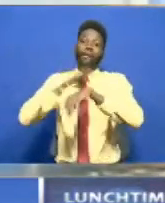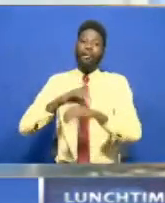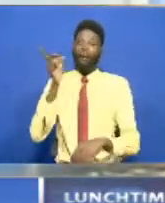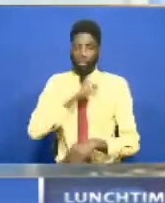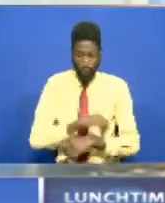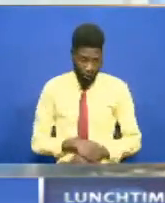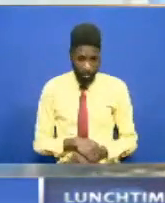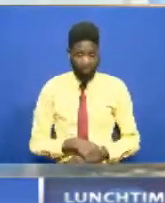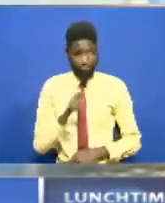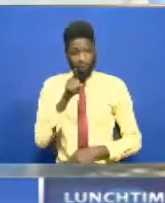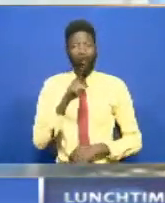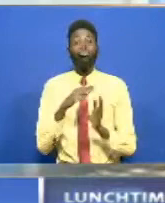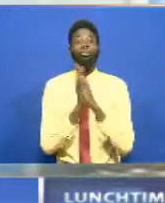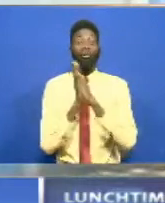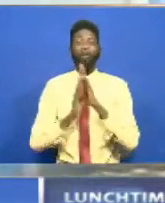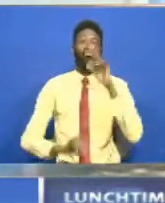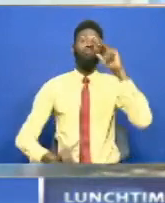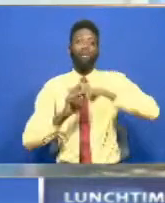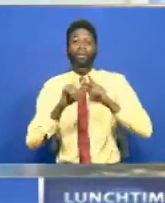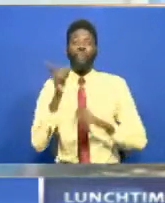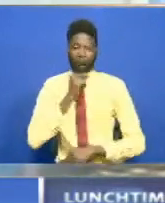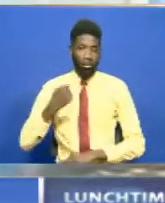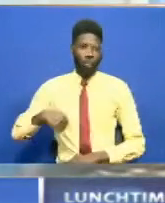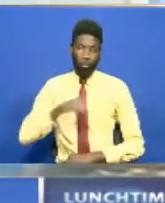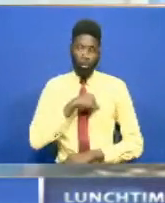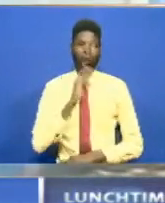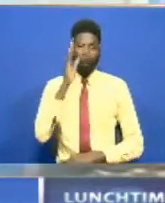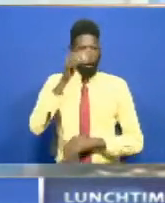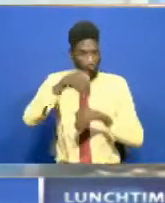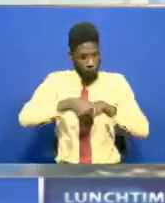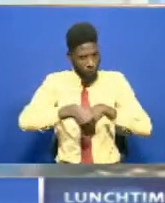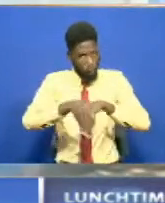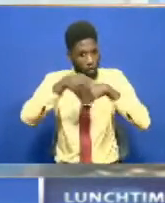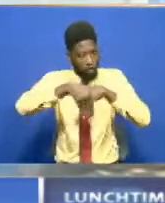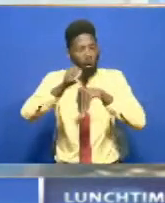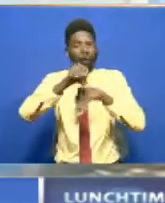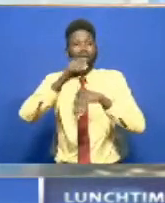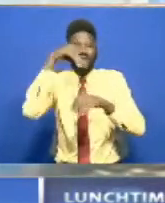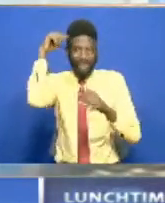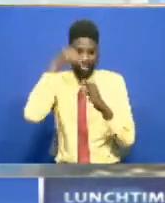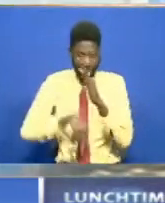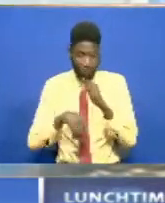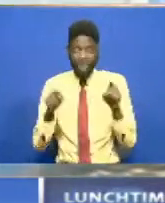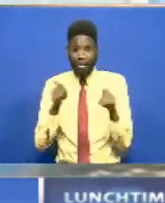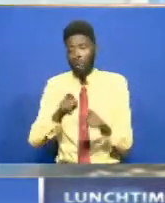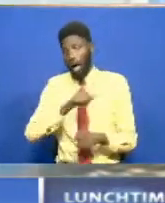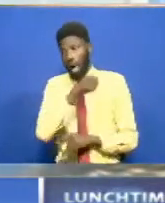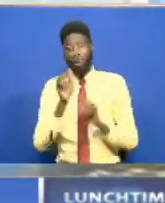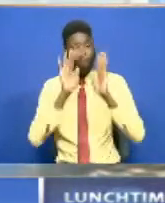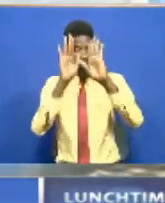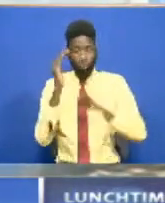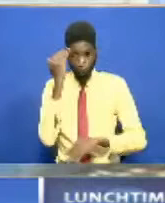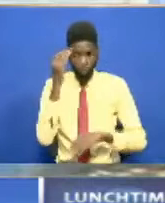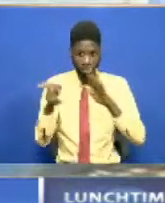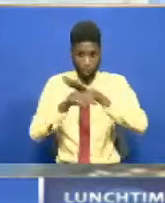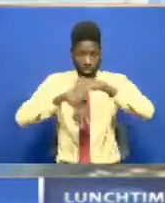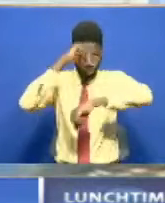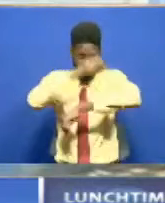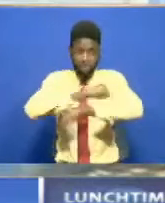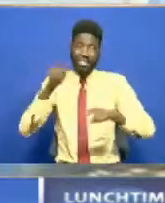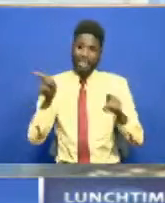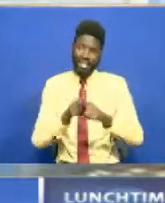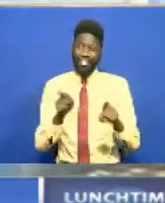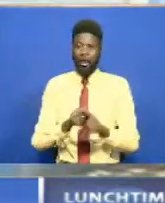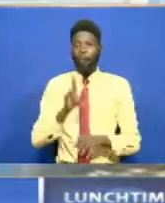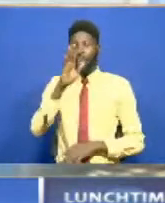is a developing story, Serfine, that we will be keeping a close eye on to you. Something also to note is the primary schools are doing their